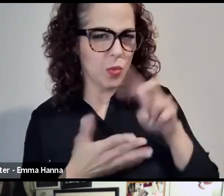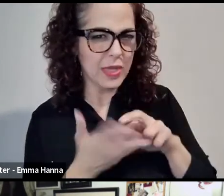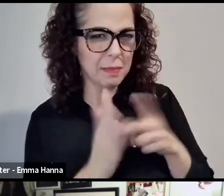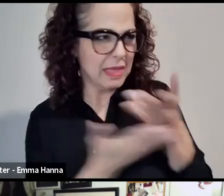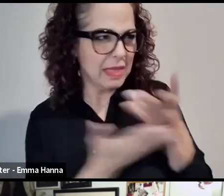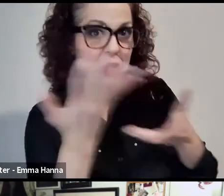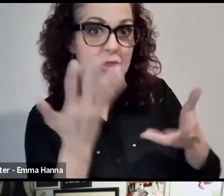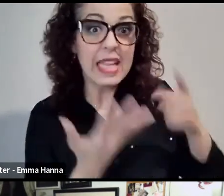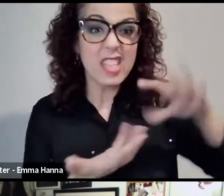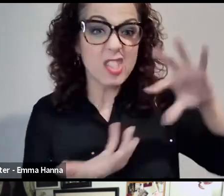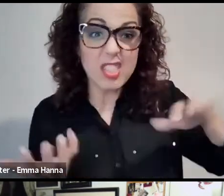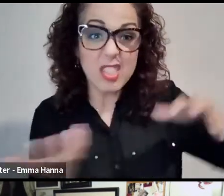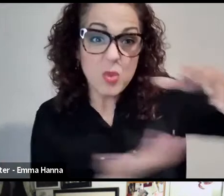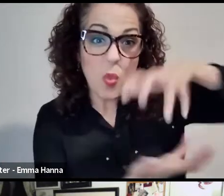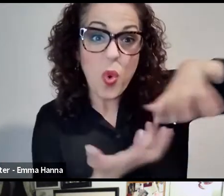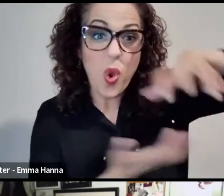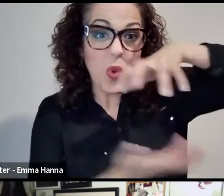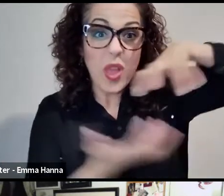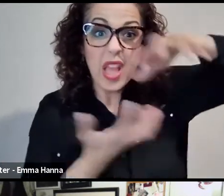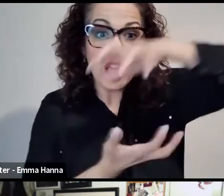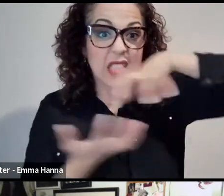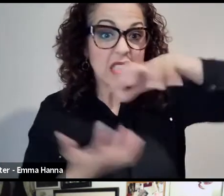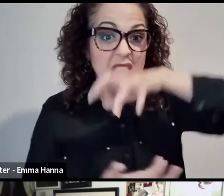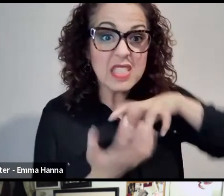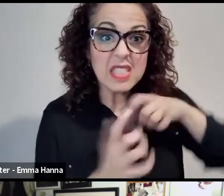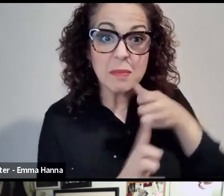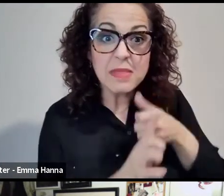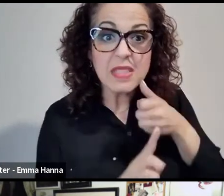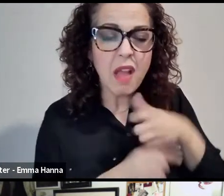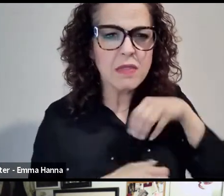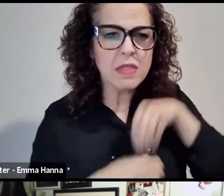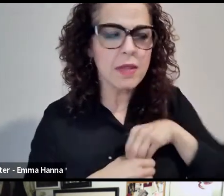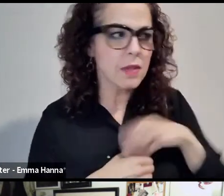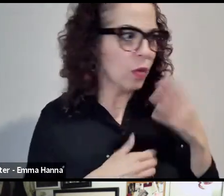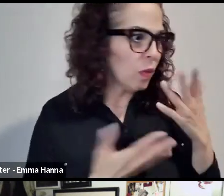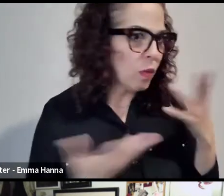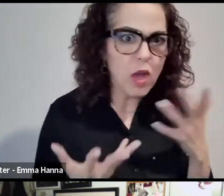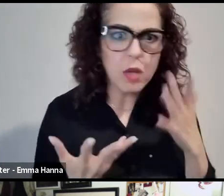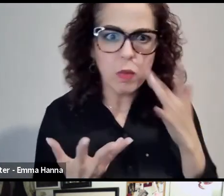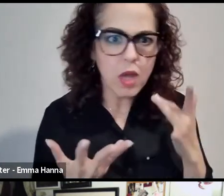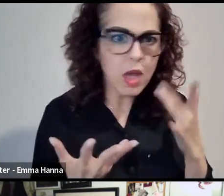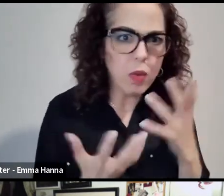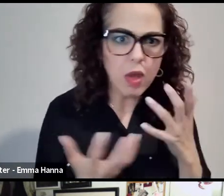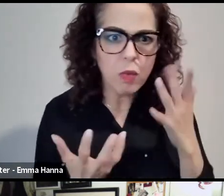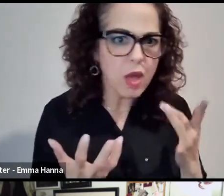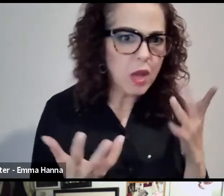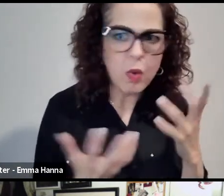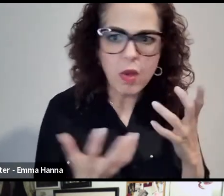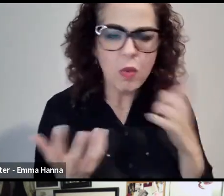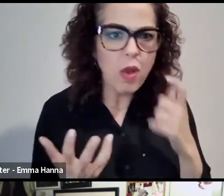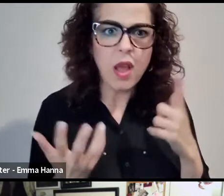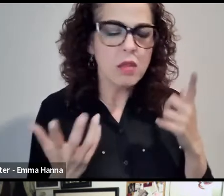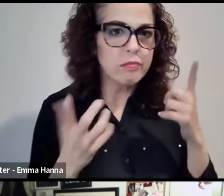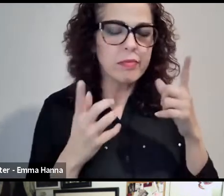whirlwind of like, what, why, what, why, what, why? And